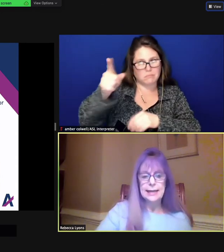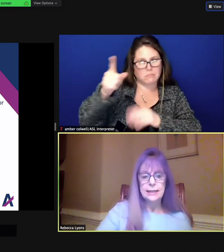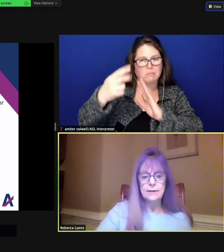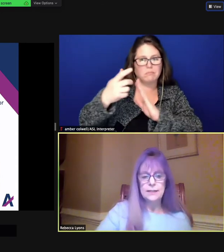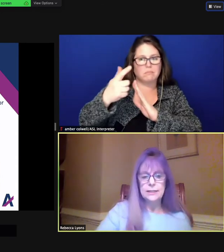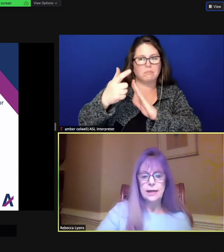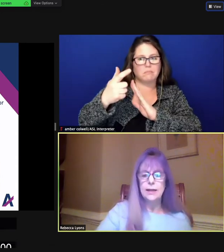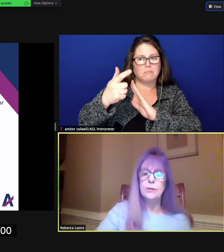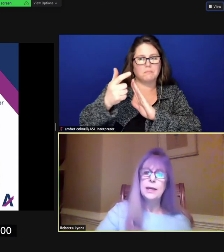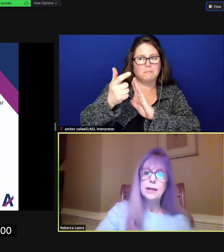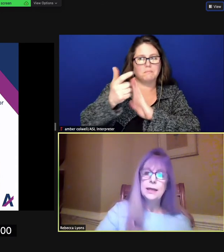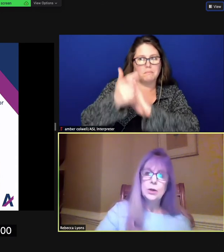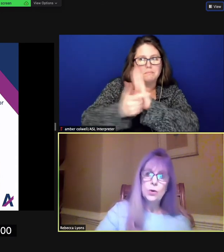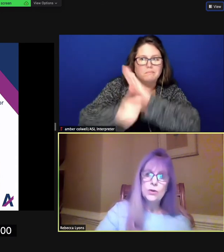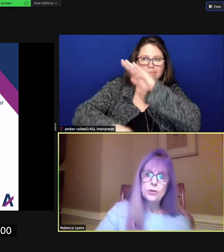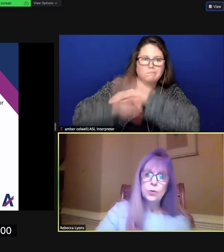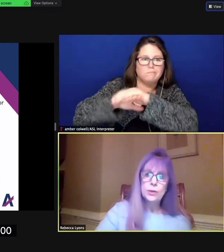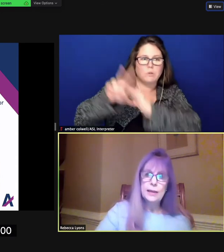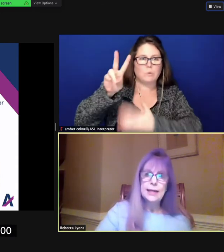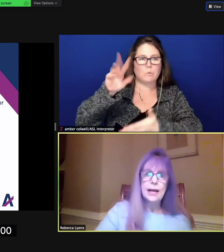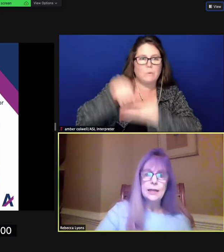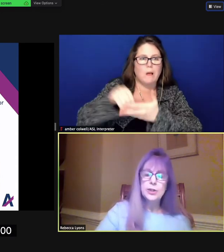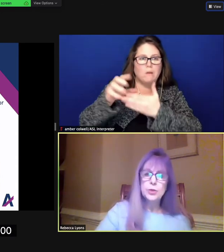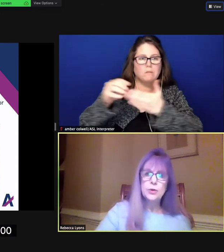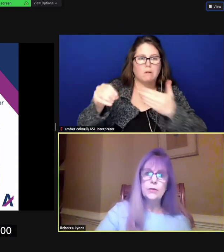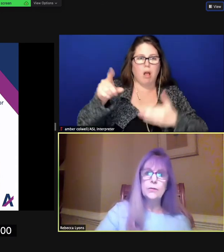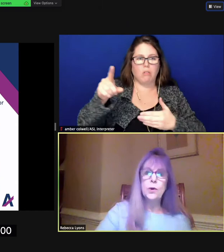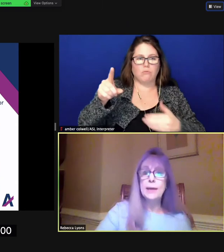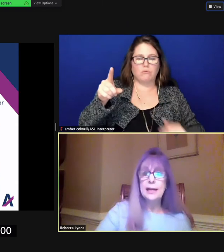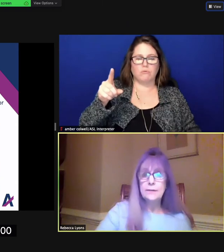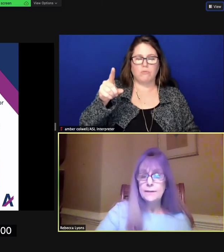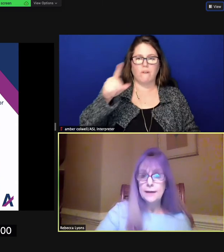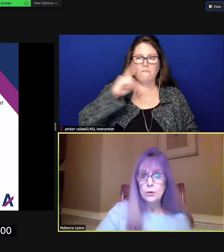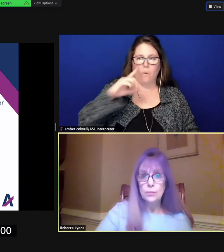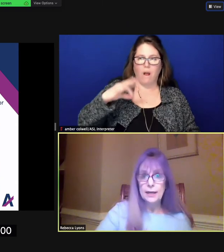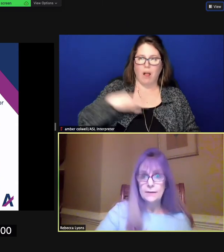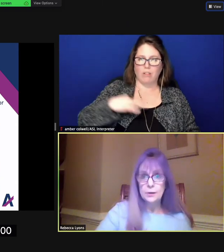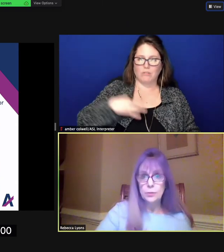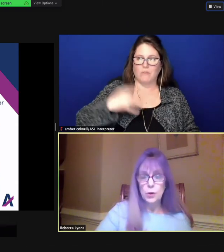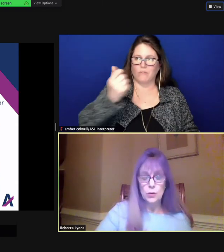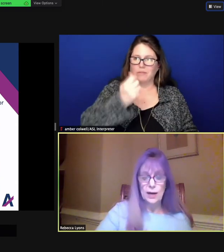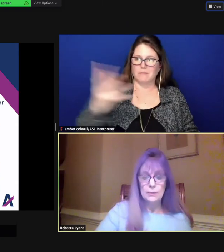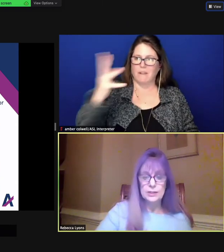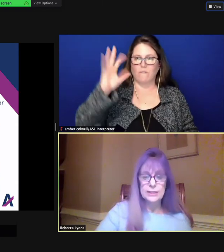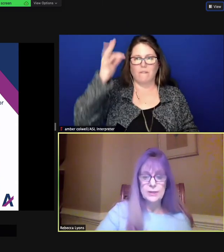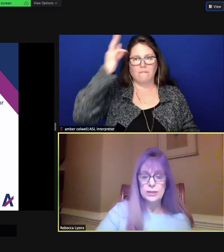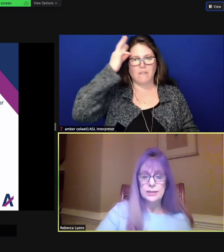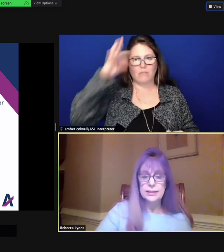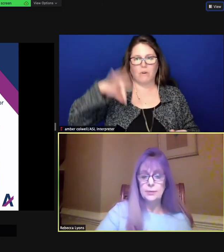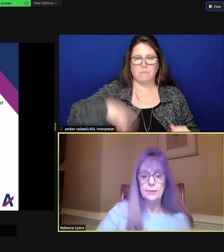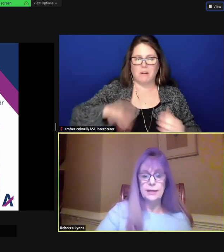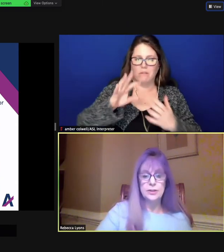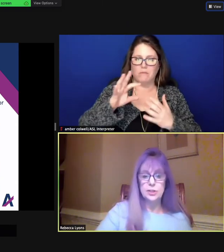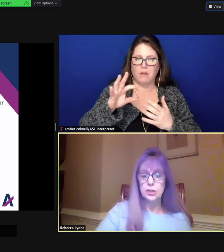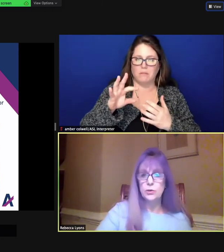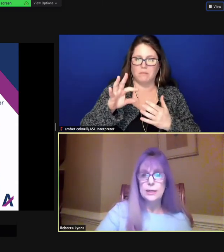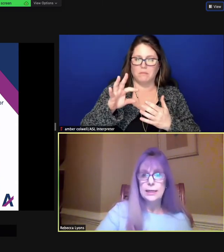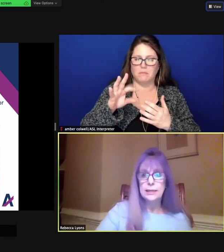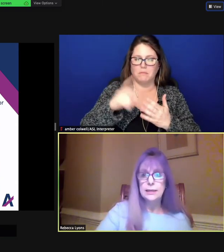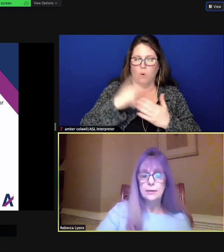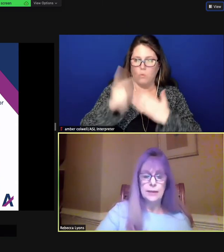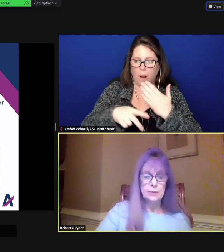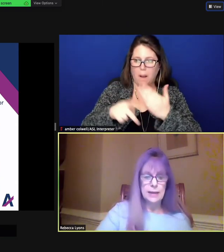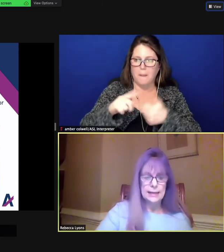at any given time in order to remain eligible for many of the federal benefit programs, such as supplemental